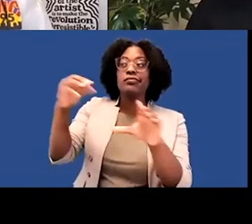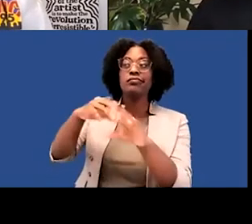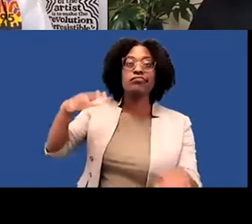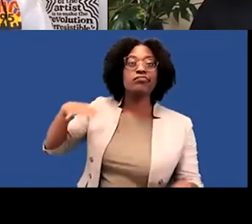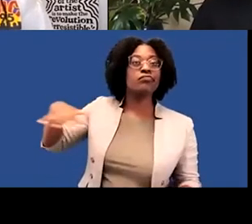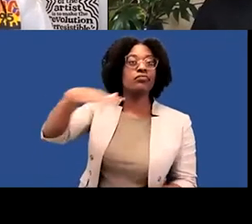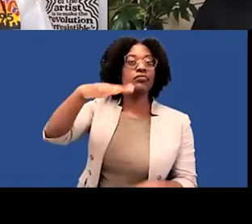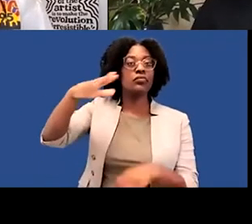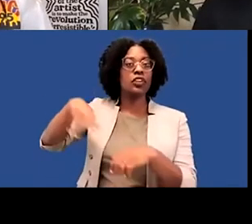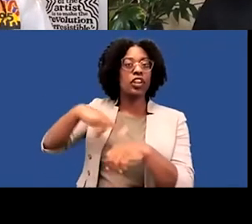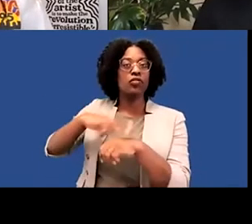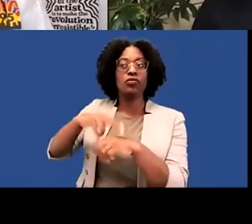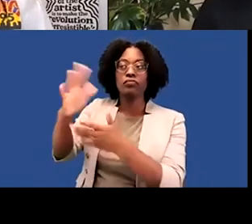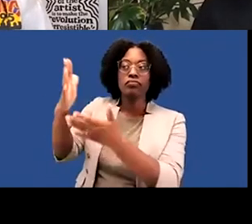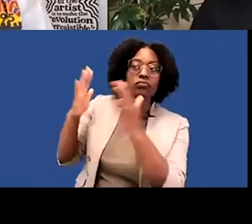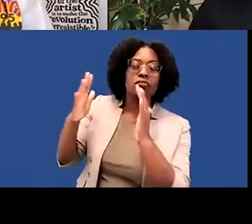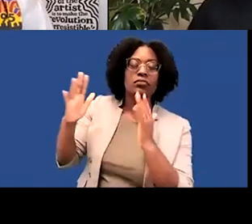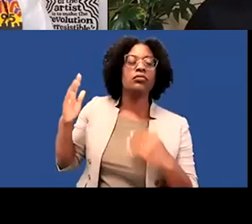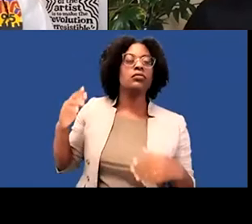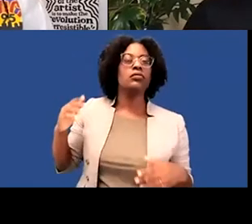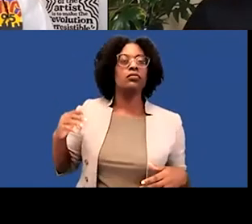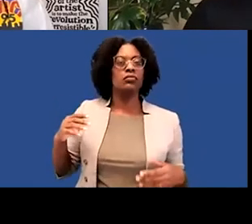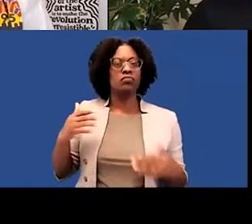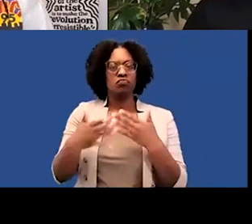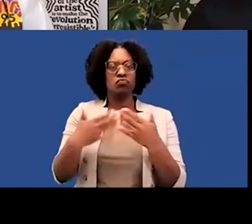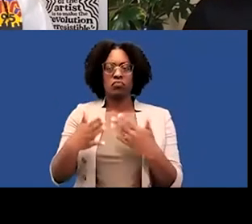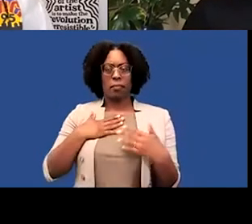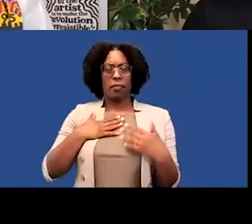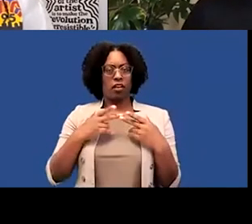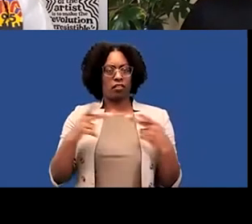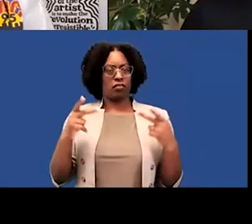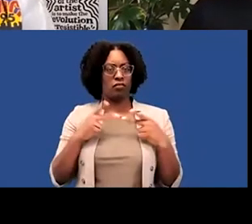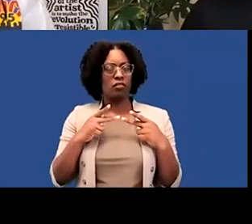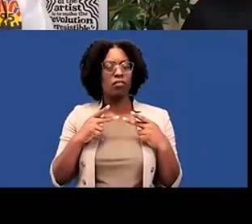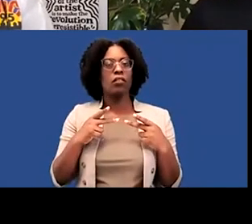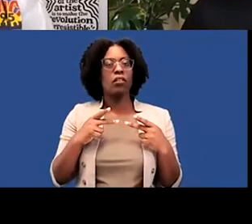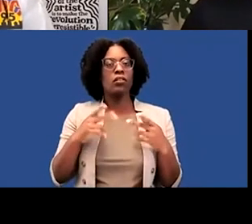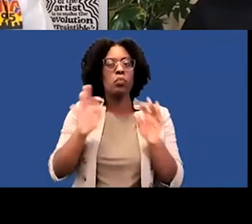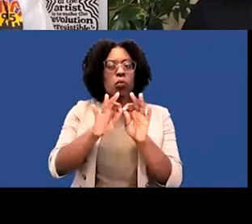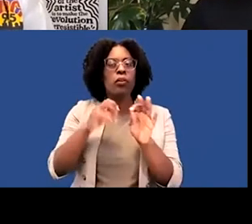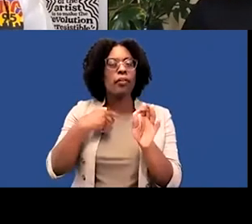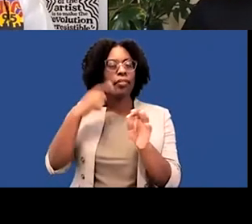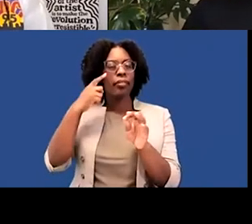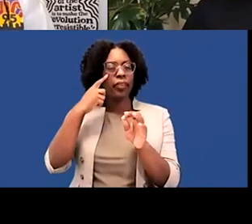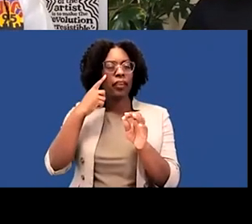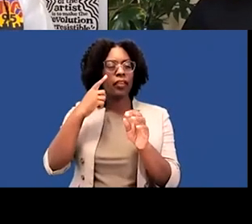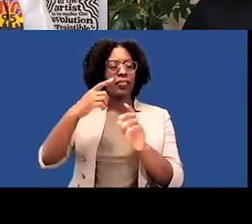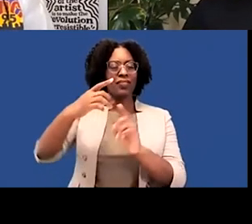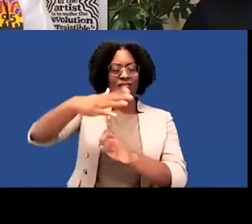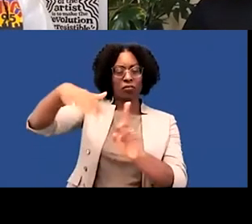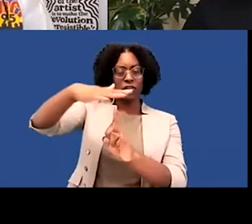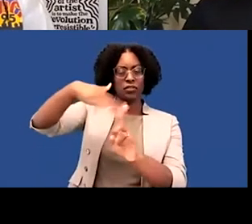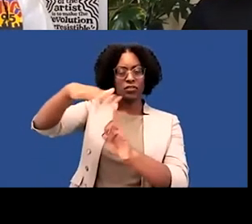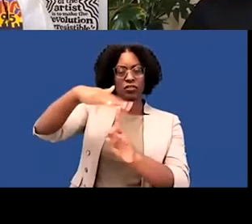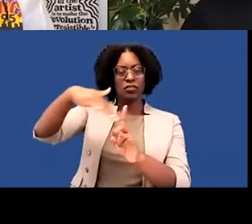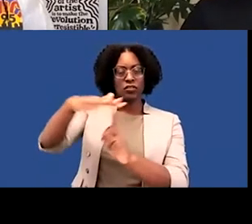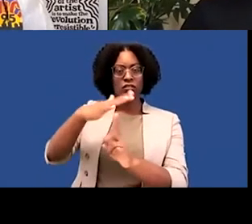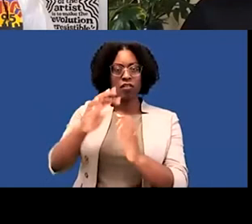really pointedly about what those environments look like and what they feel like, and asking people if they're comfortable,